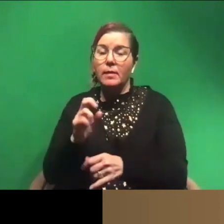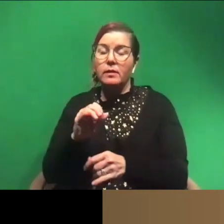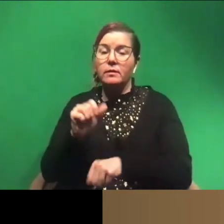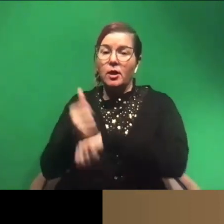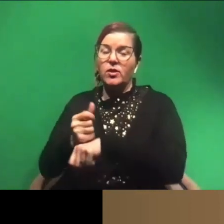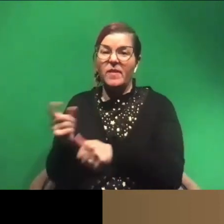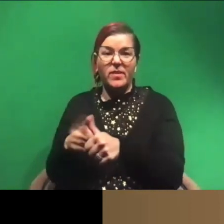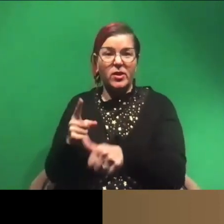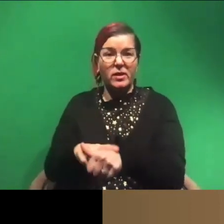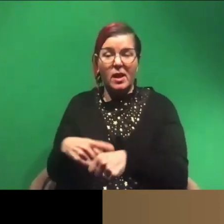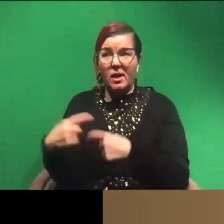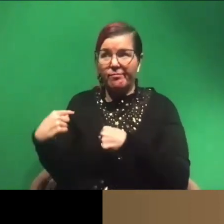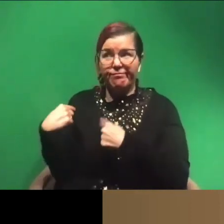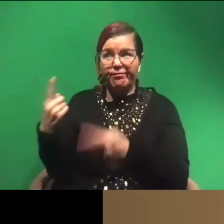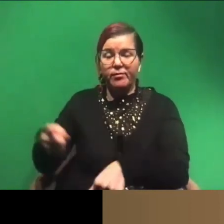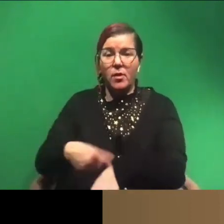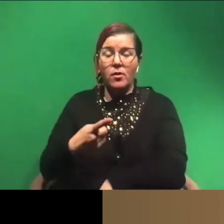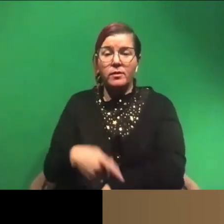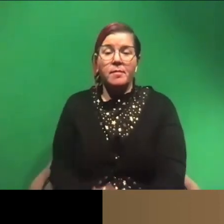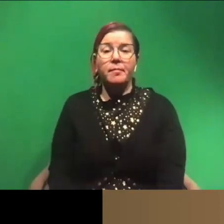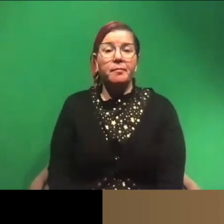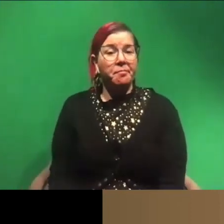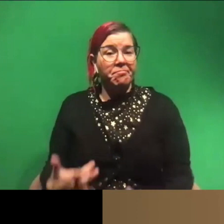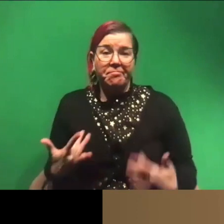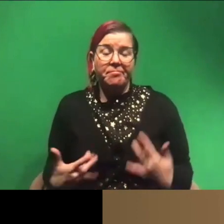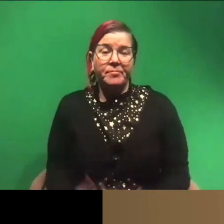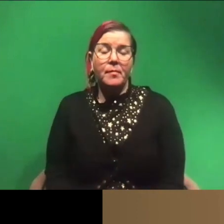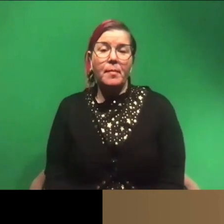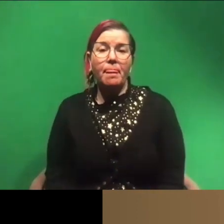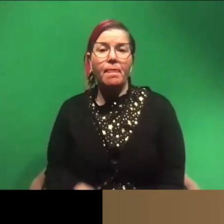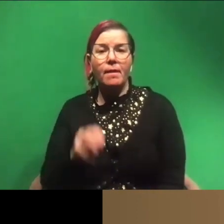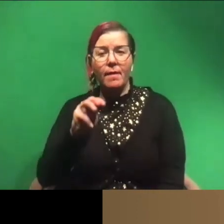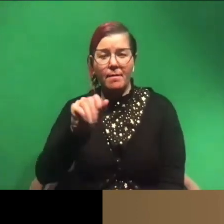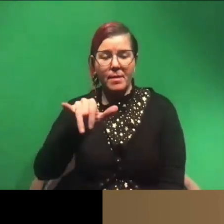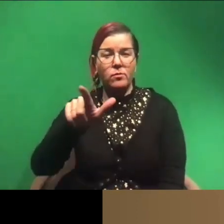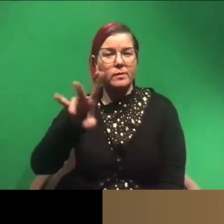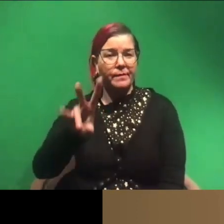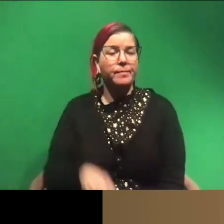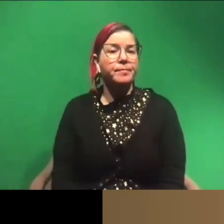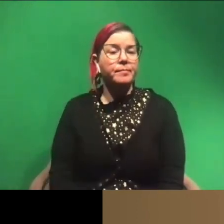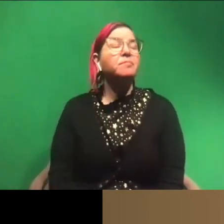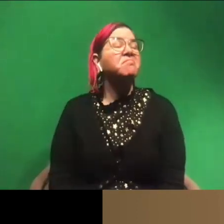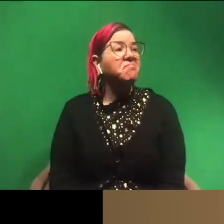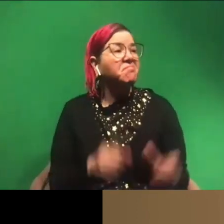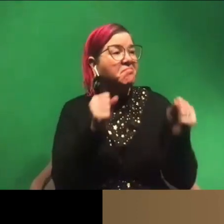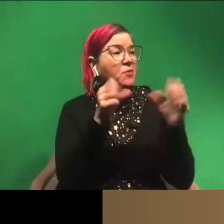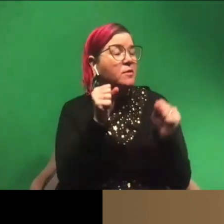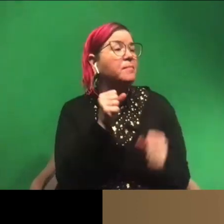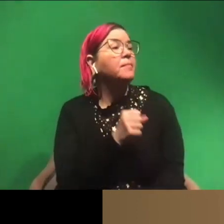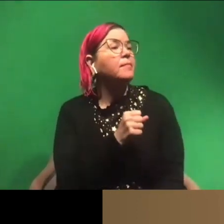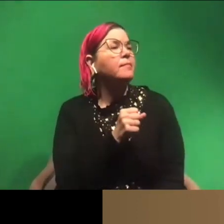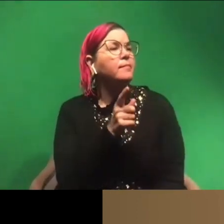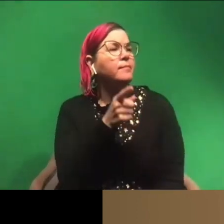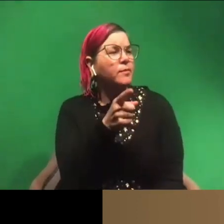that happens in a really long time. So that's really exciting. So May 27th. Awesome. How do